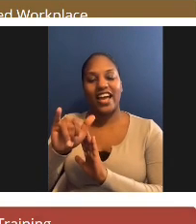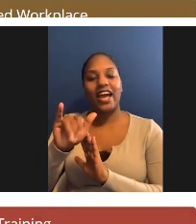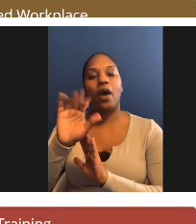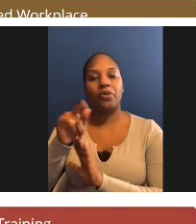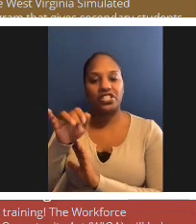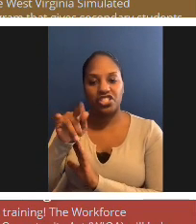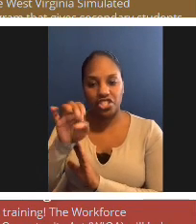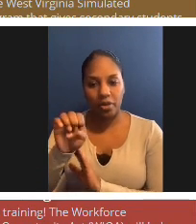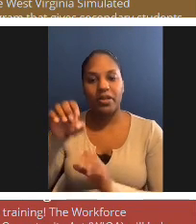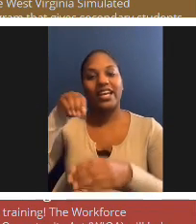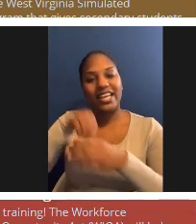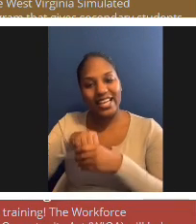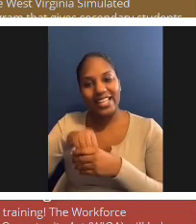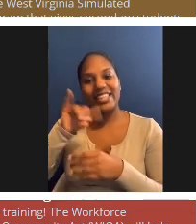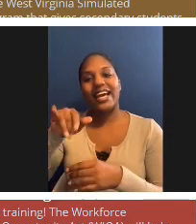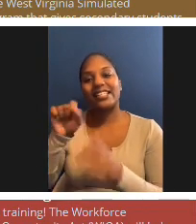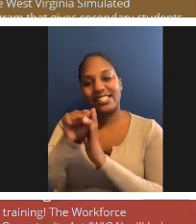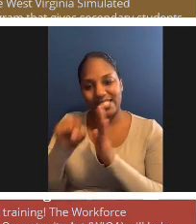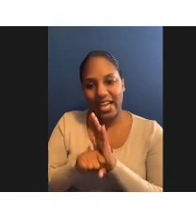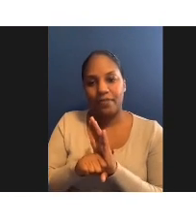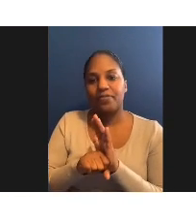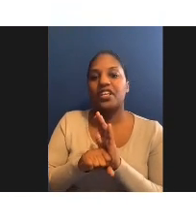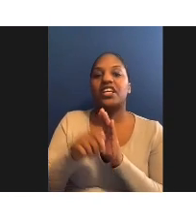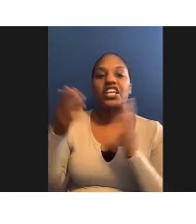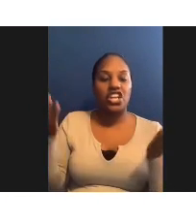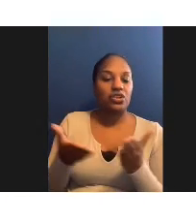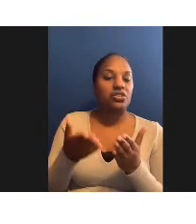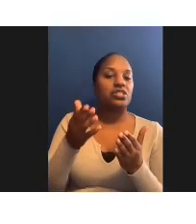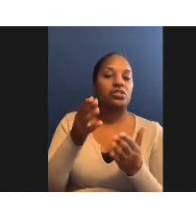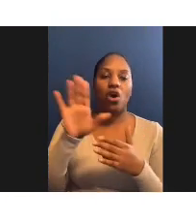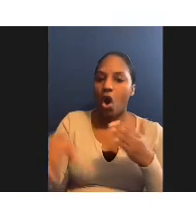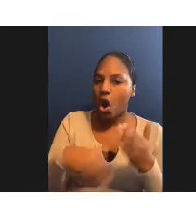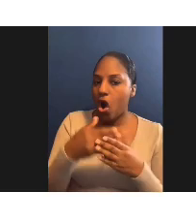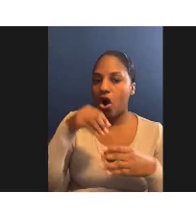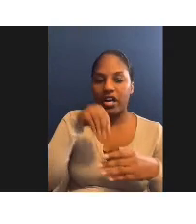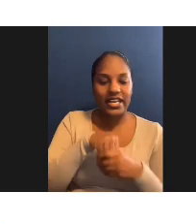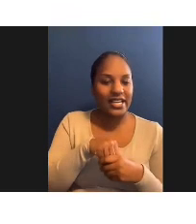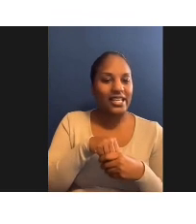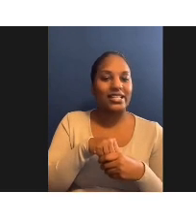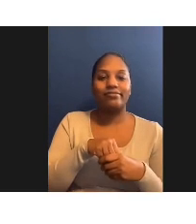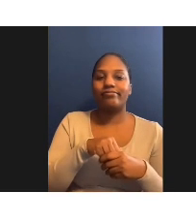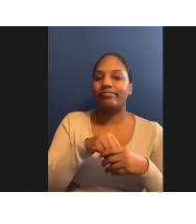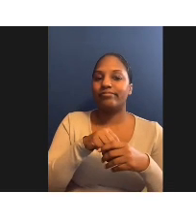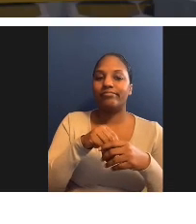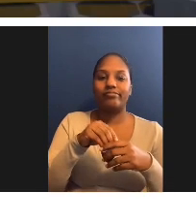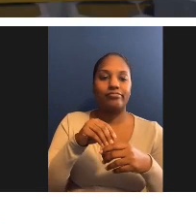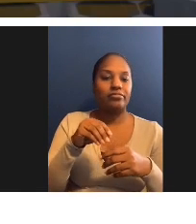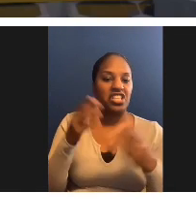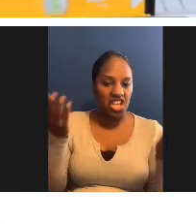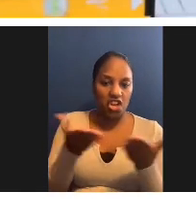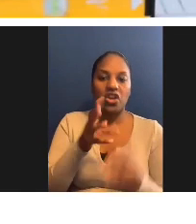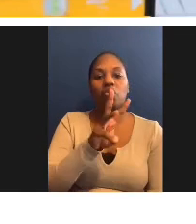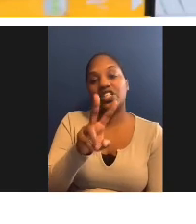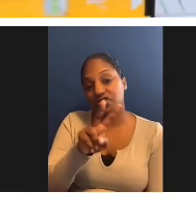of the simulated workplaces in West Virginia. It is in alphabetical order. Well,